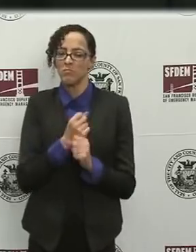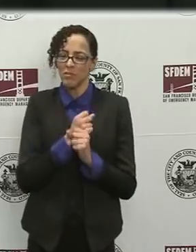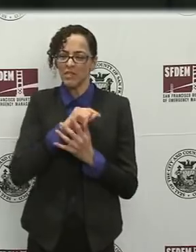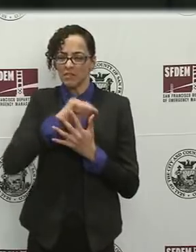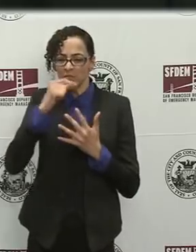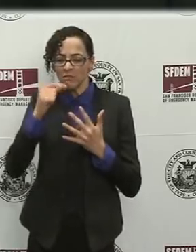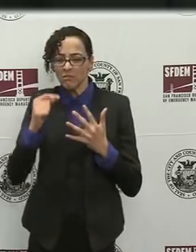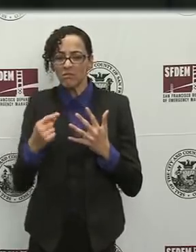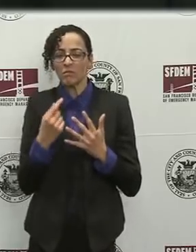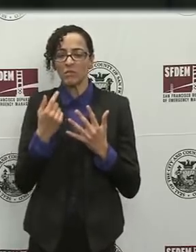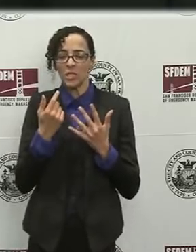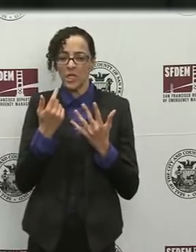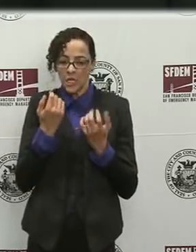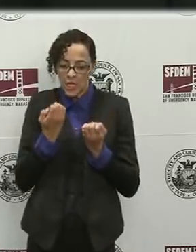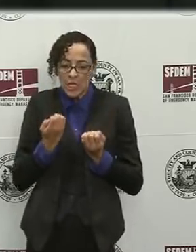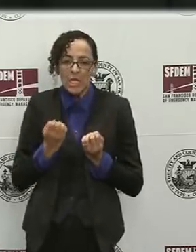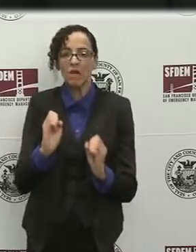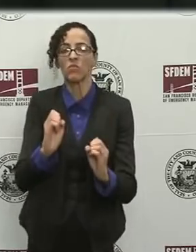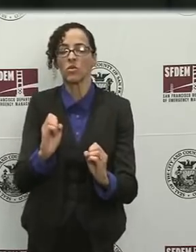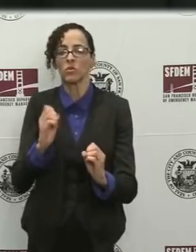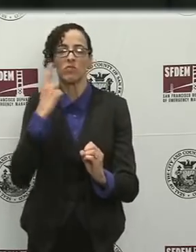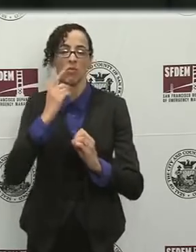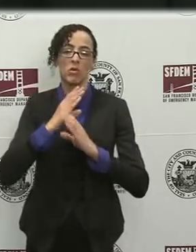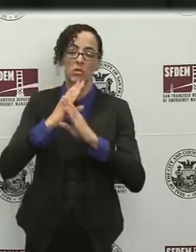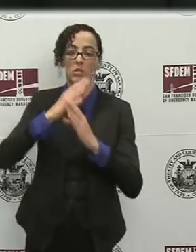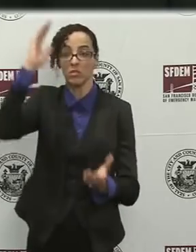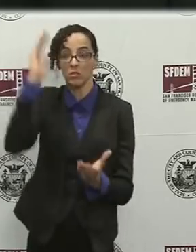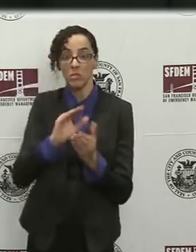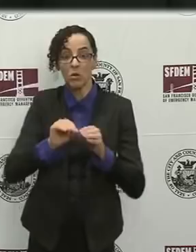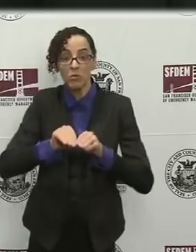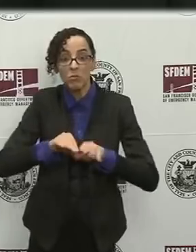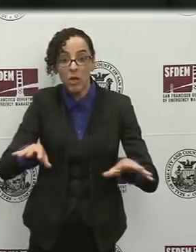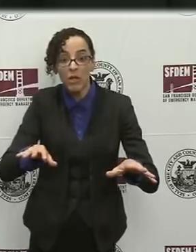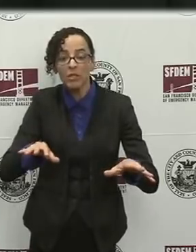prevent and to slow the spread. Unfortunately,